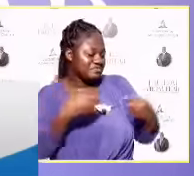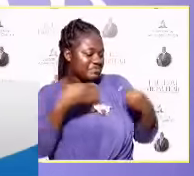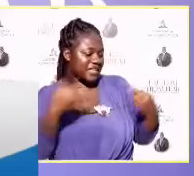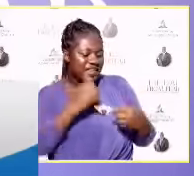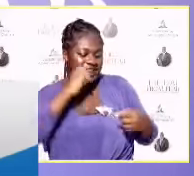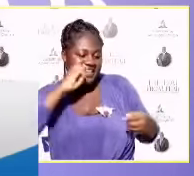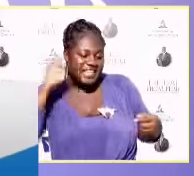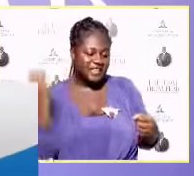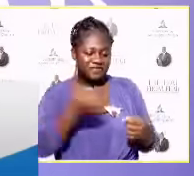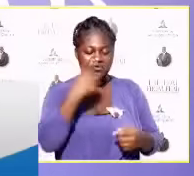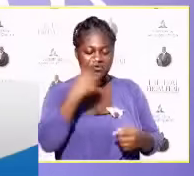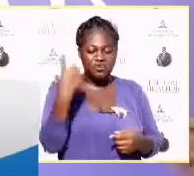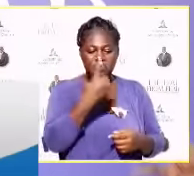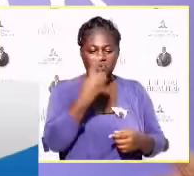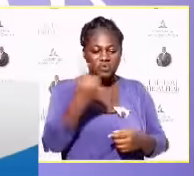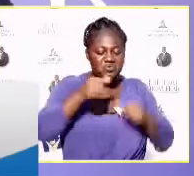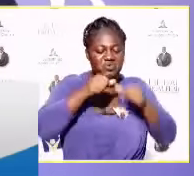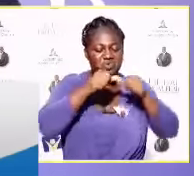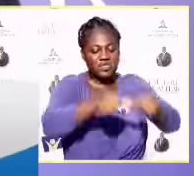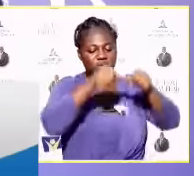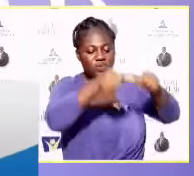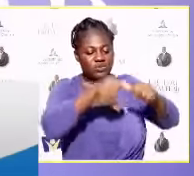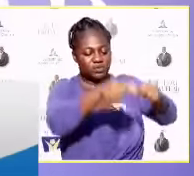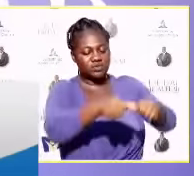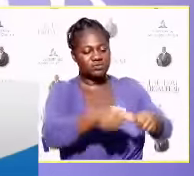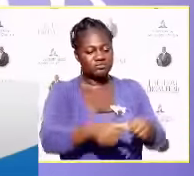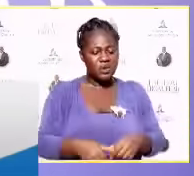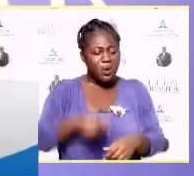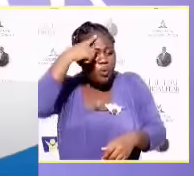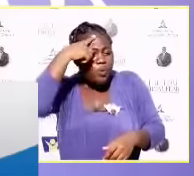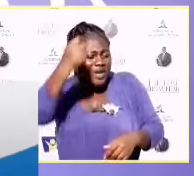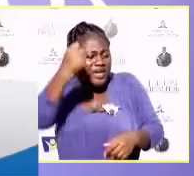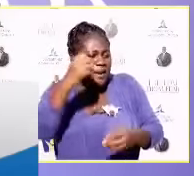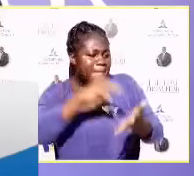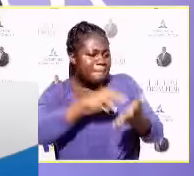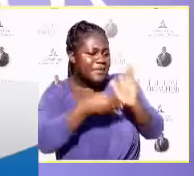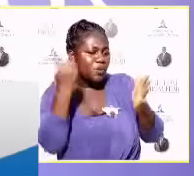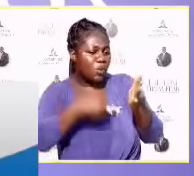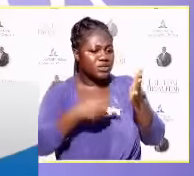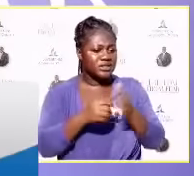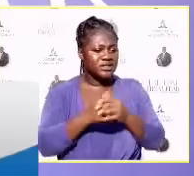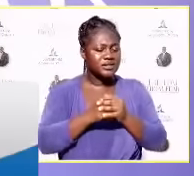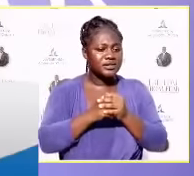continually. What does wickedness mean? In verse